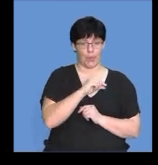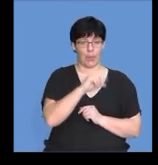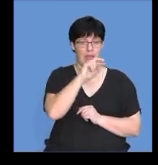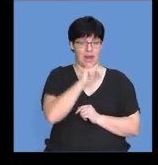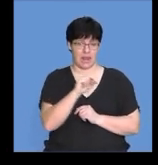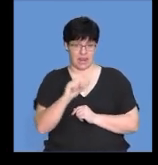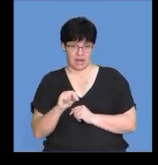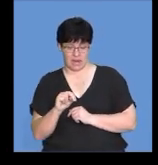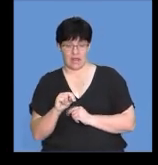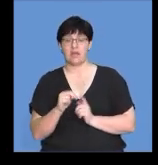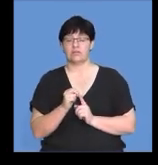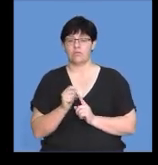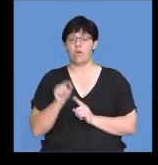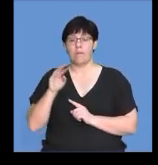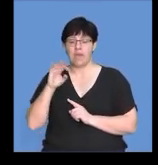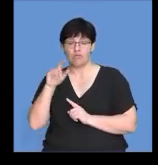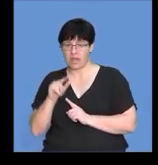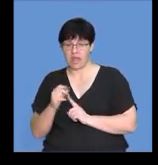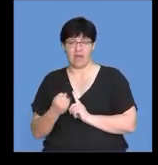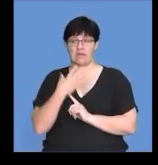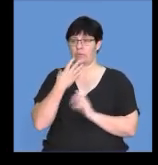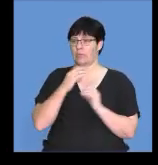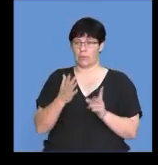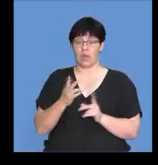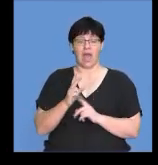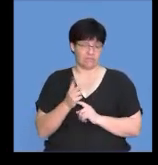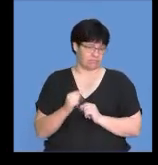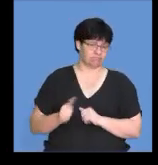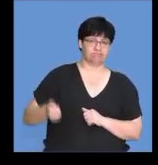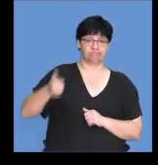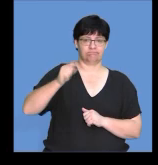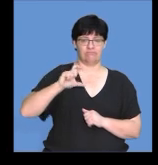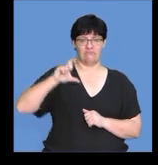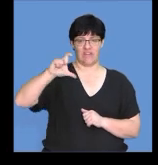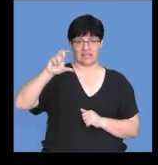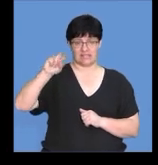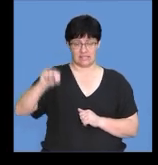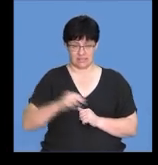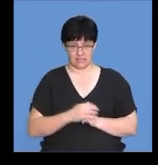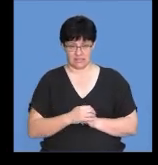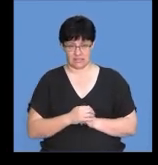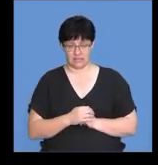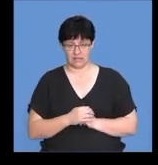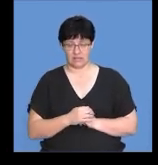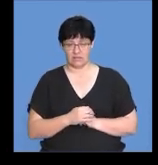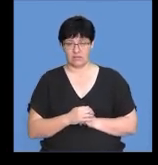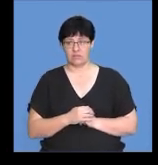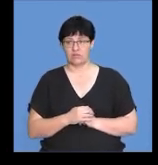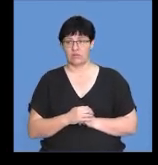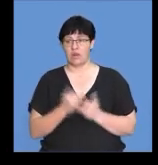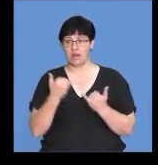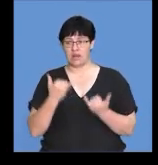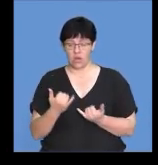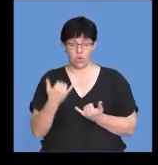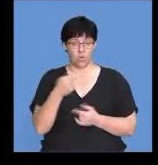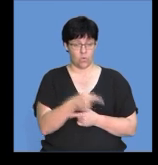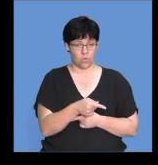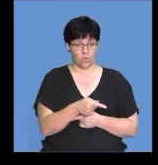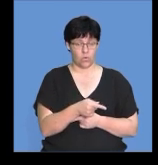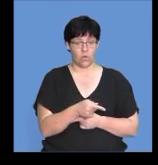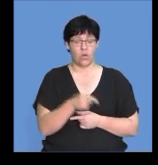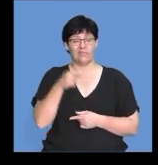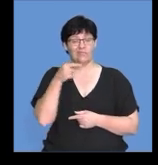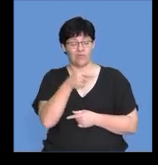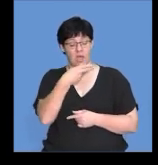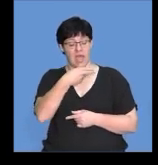seems to be unaffected, so she certainly has a dominant allele. So the question that I'm going to pose out to you guys is, in order